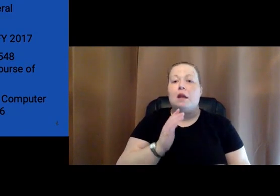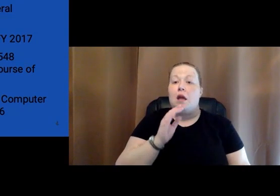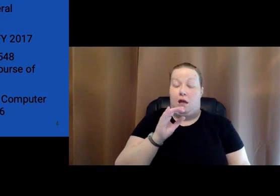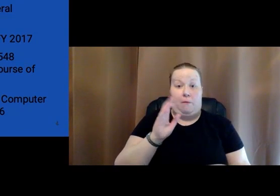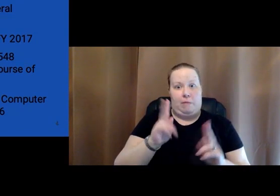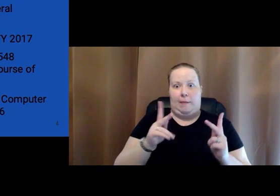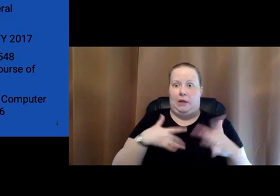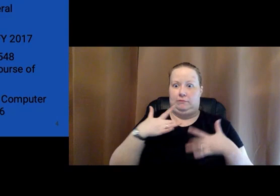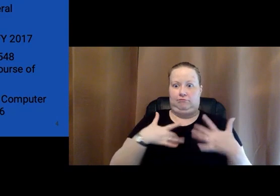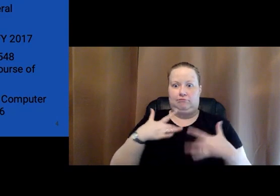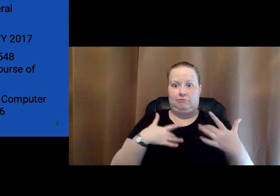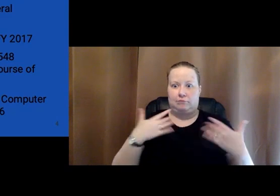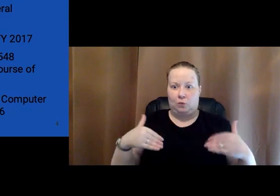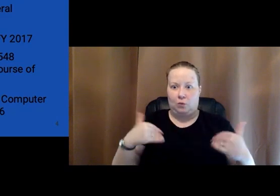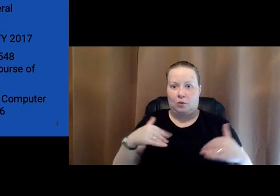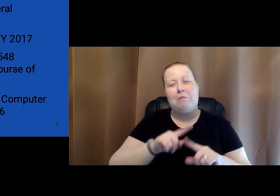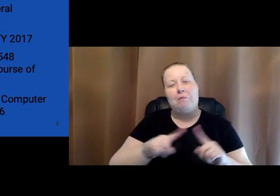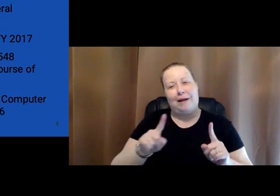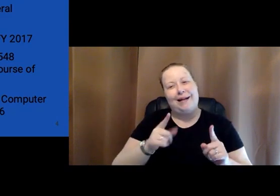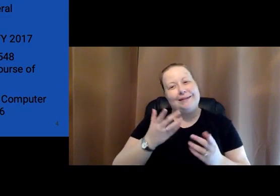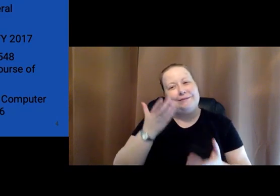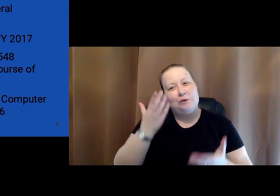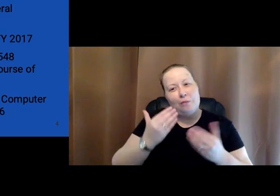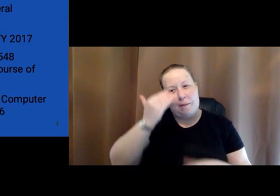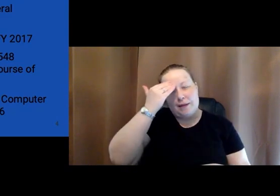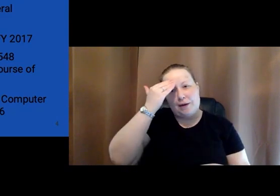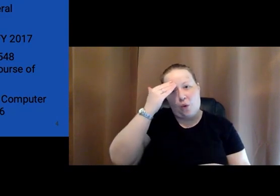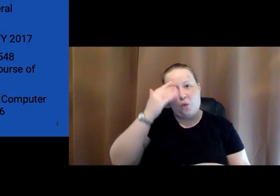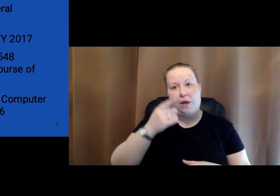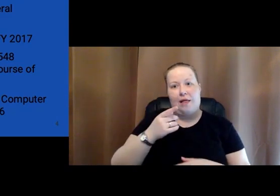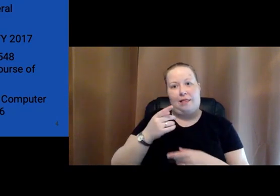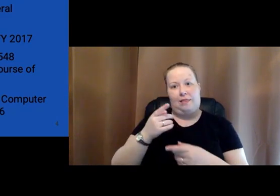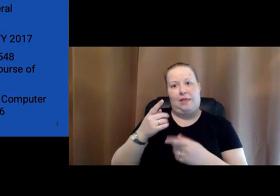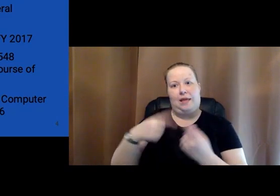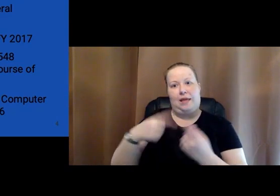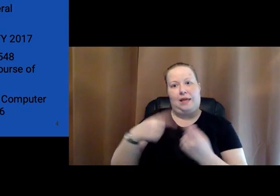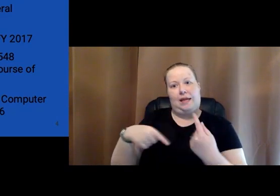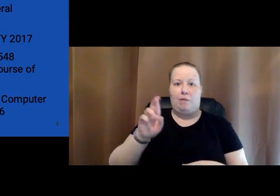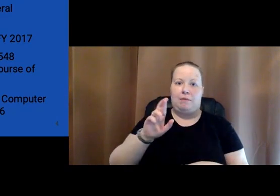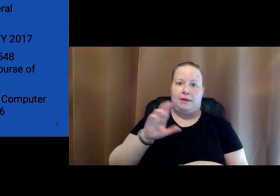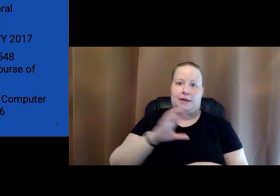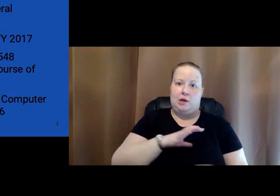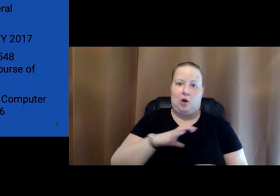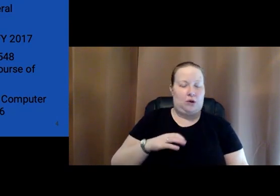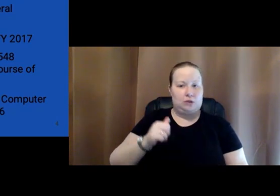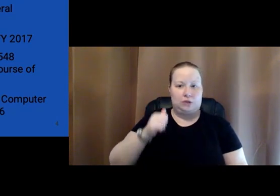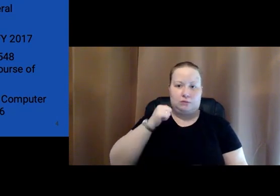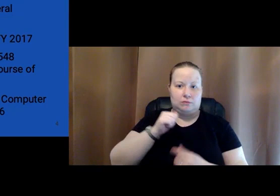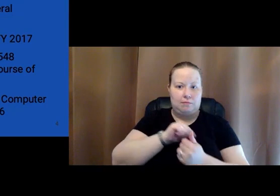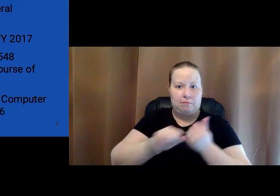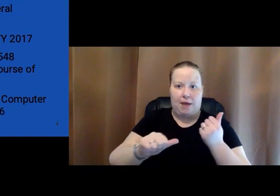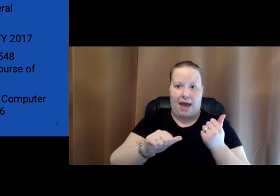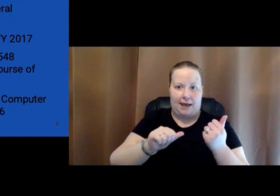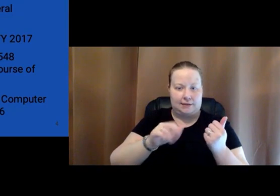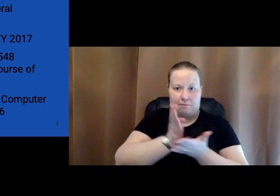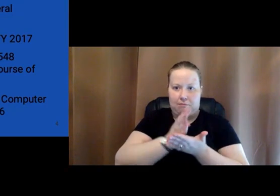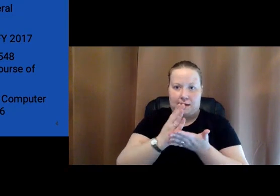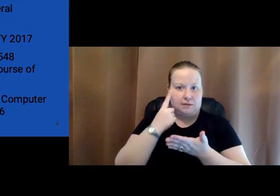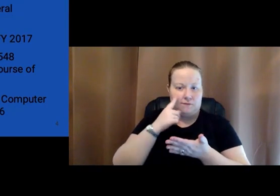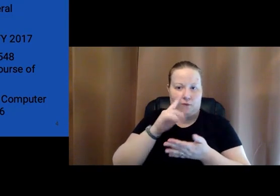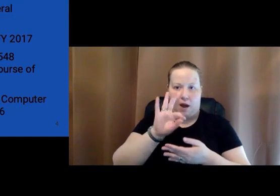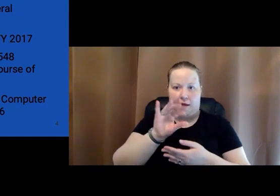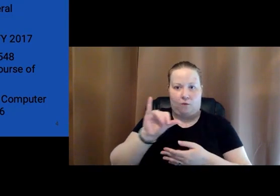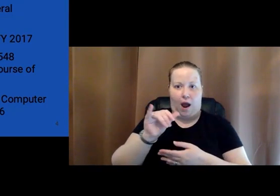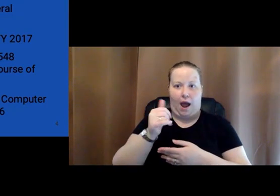really excited, but as you probably know, the incoming Republican Congress did not even pass the budget for FY 2017